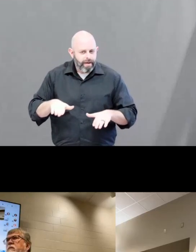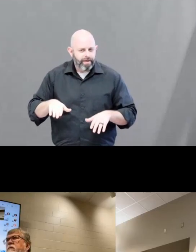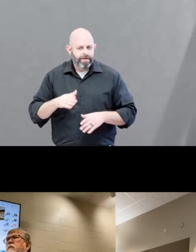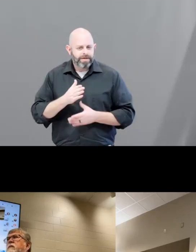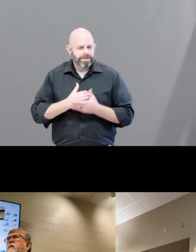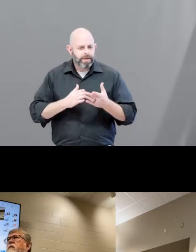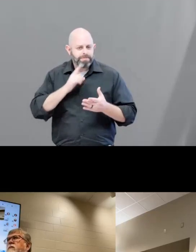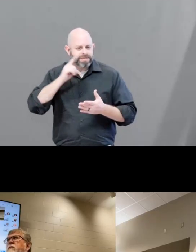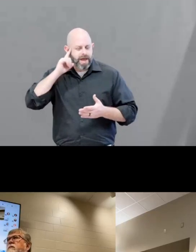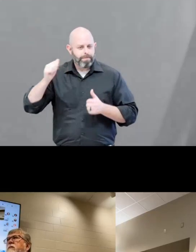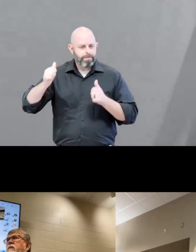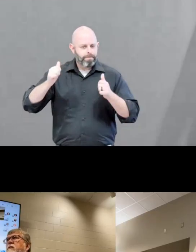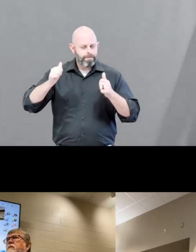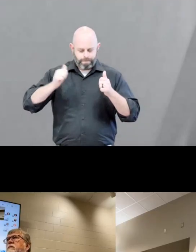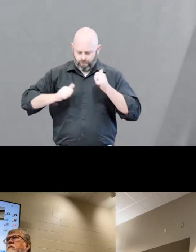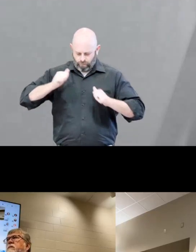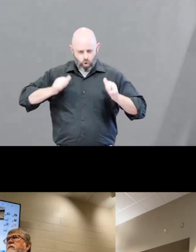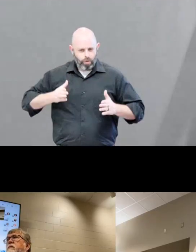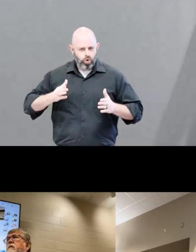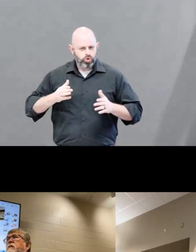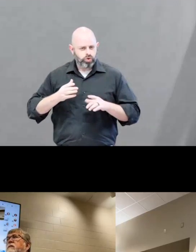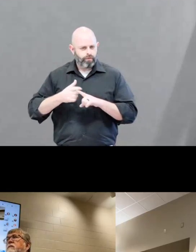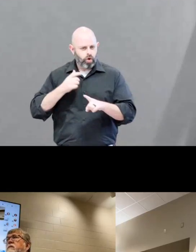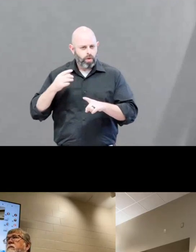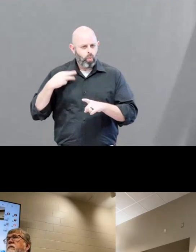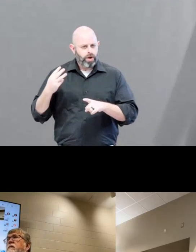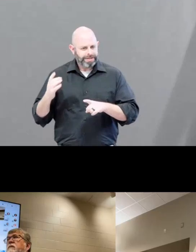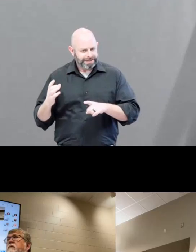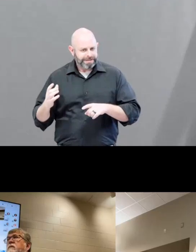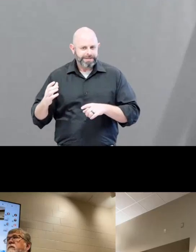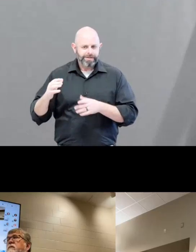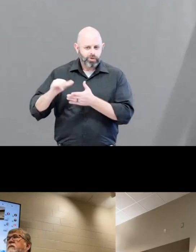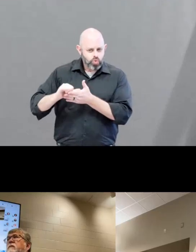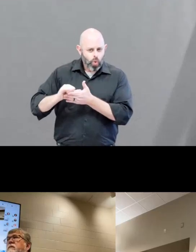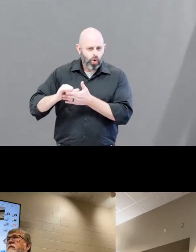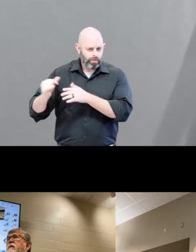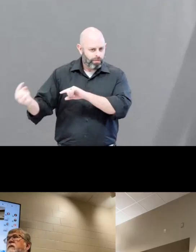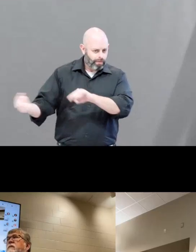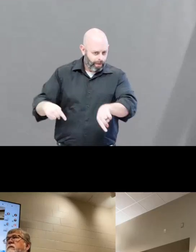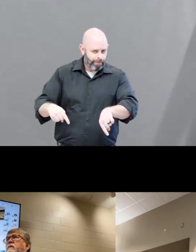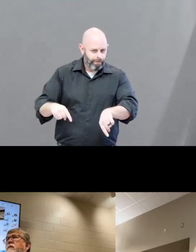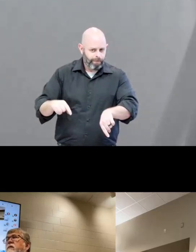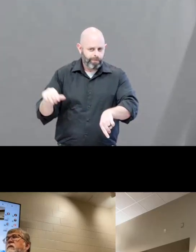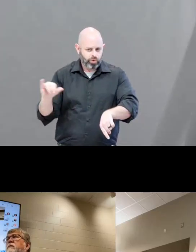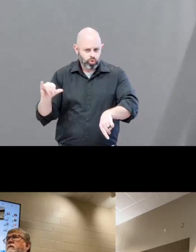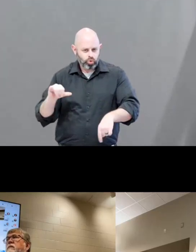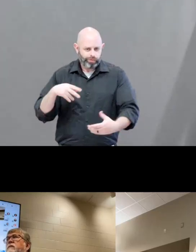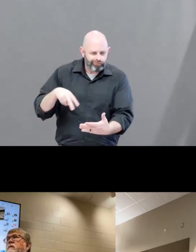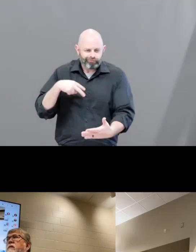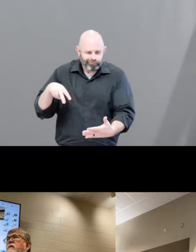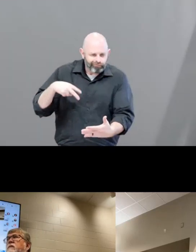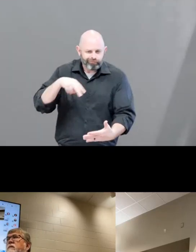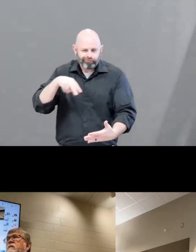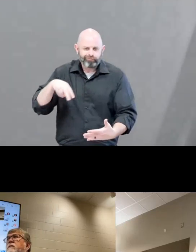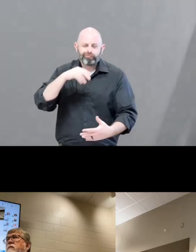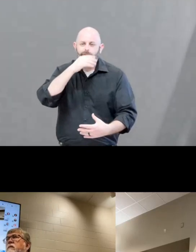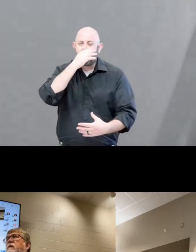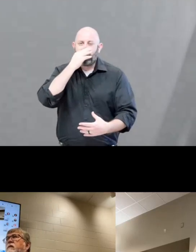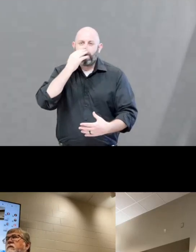deaf performers that are coming from like DC and New York and different places, and they're